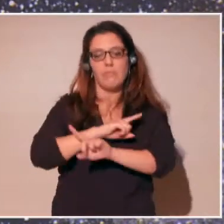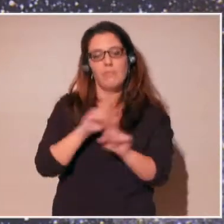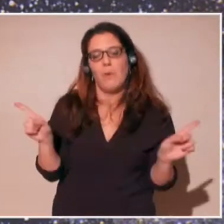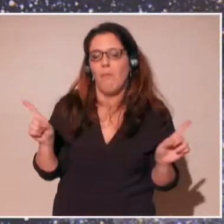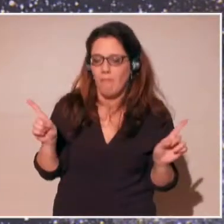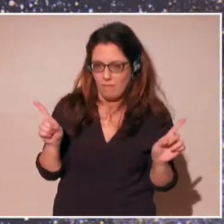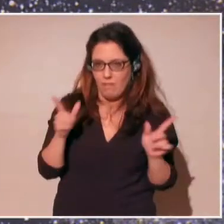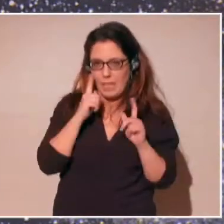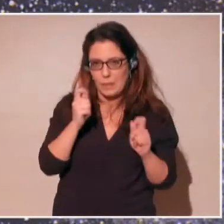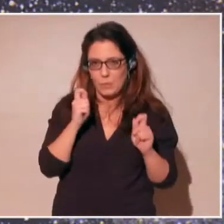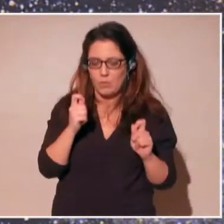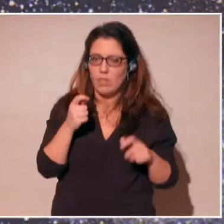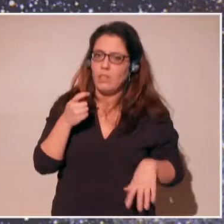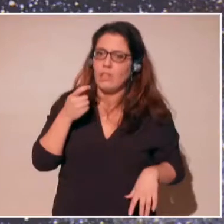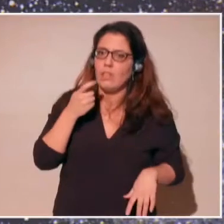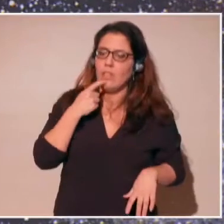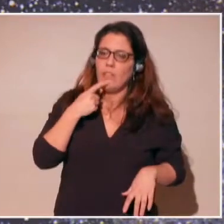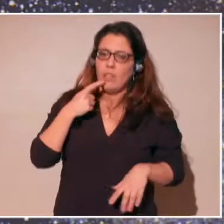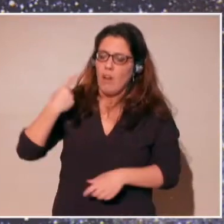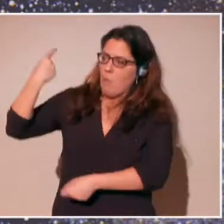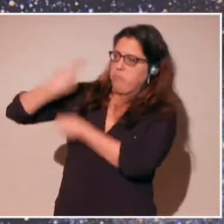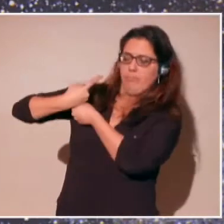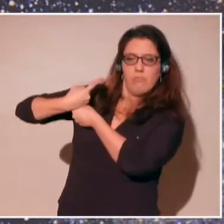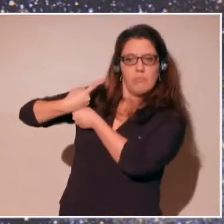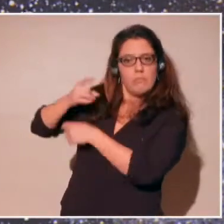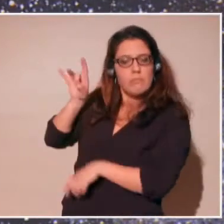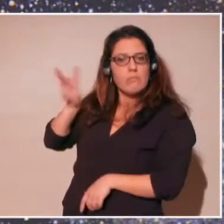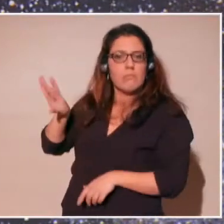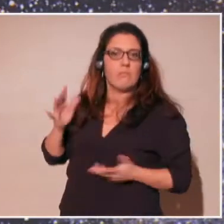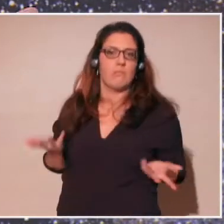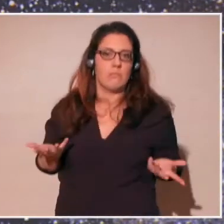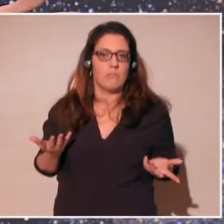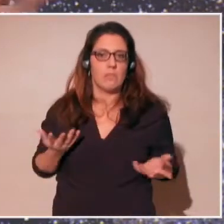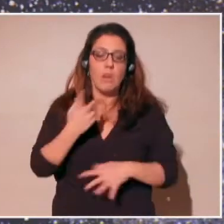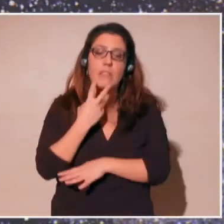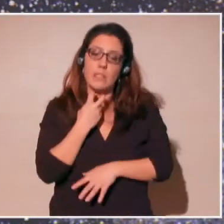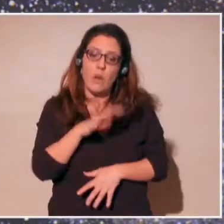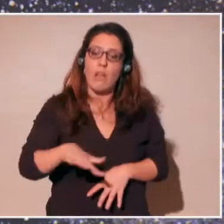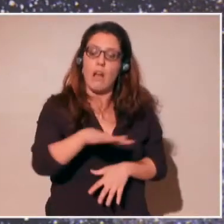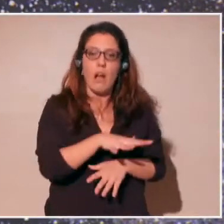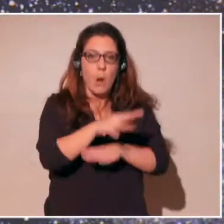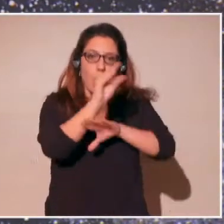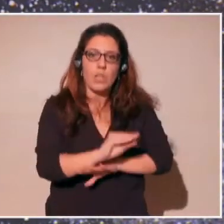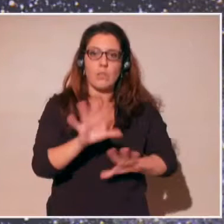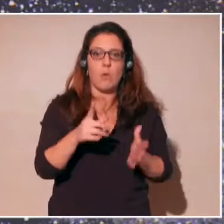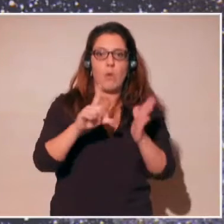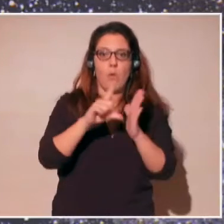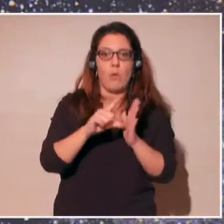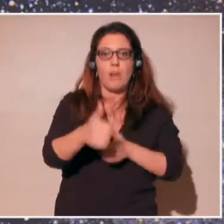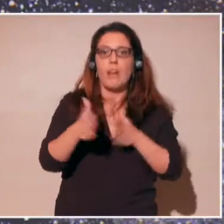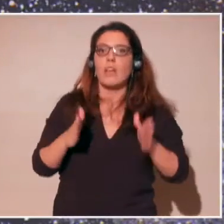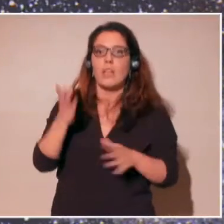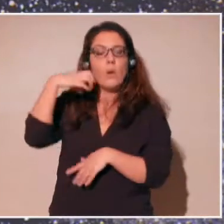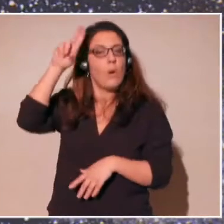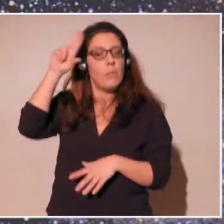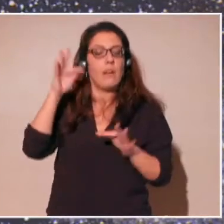some say so. But that it means not being constrained to do certain things. We have to protect citizens according